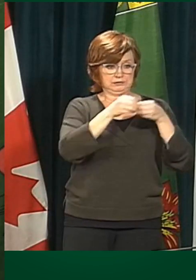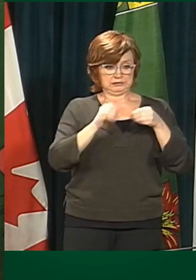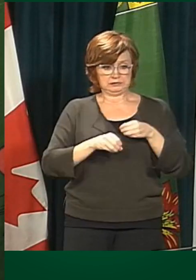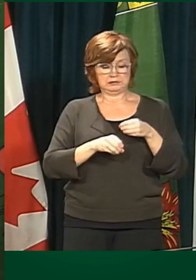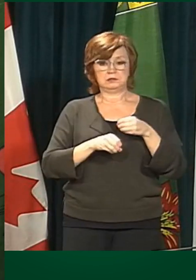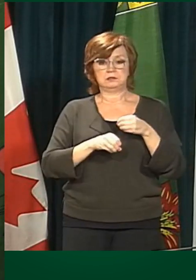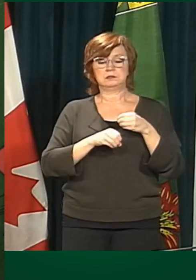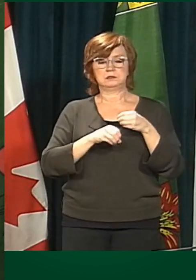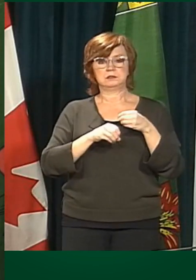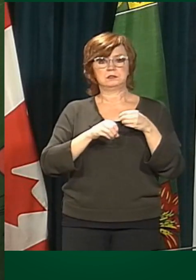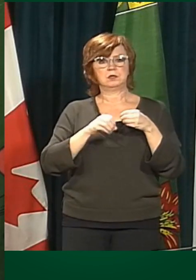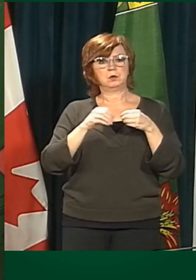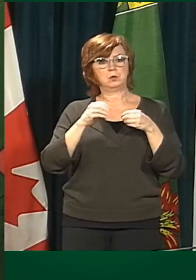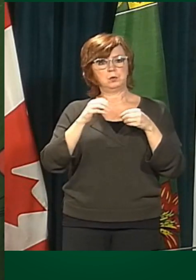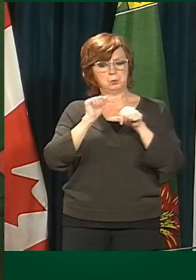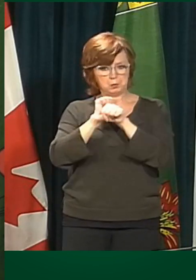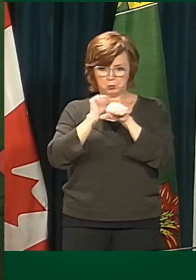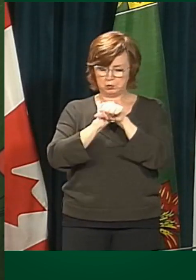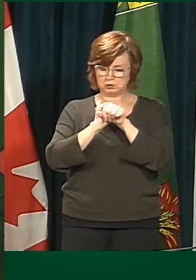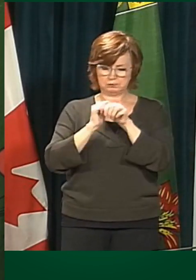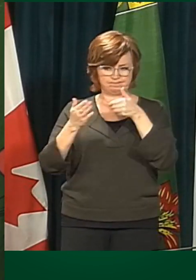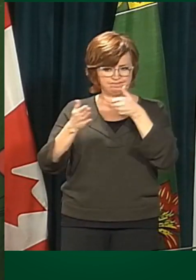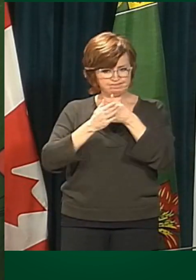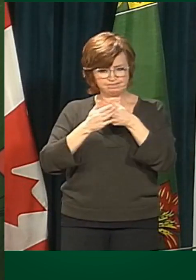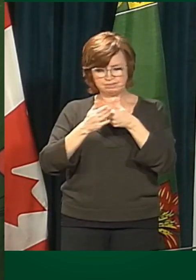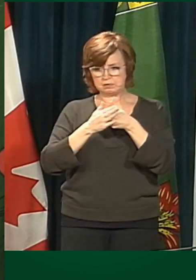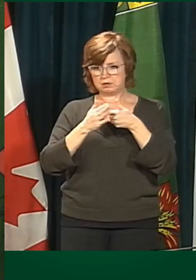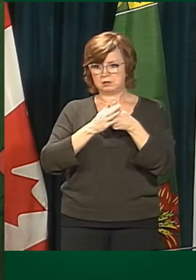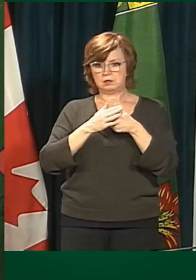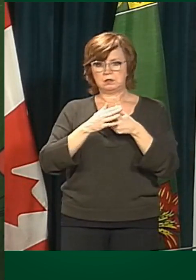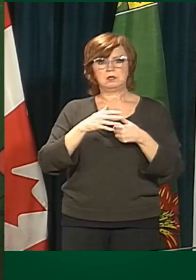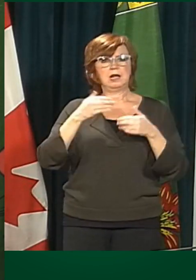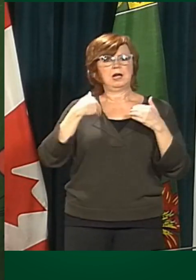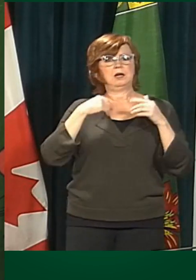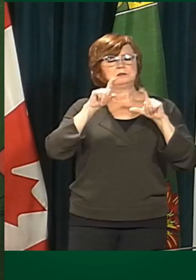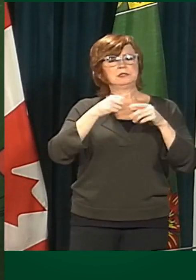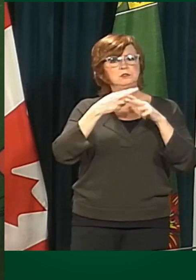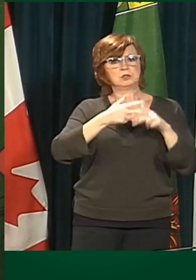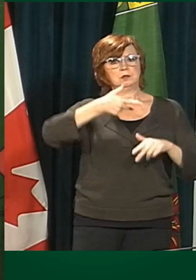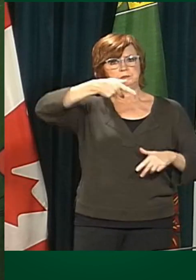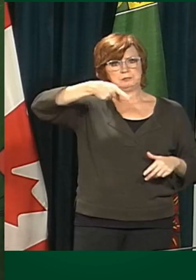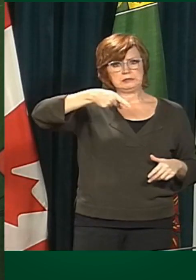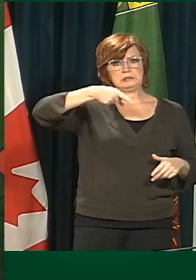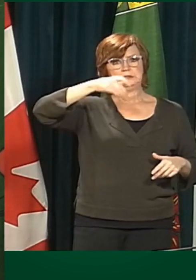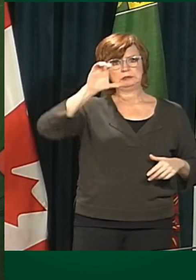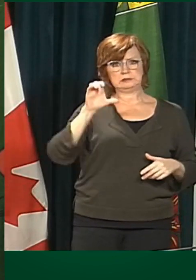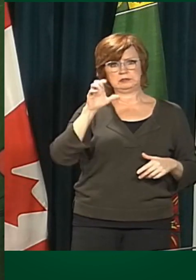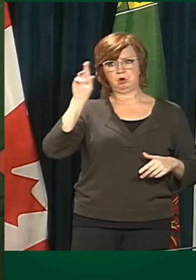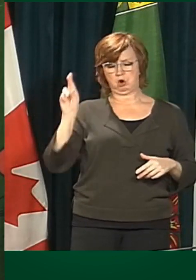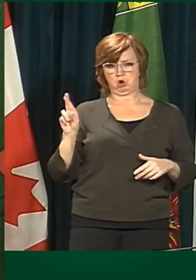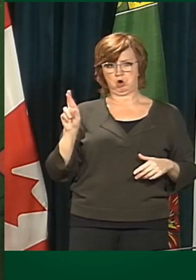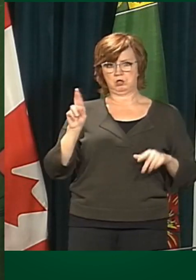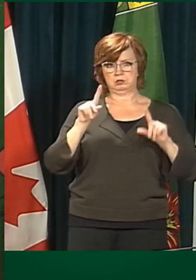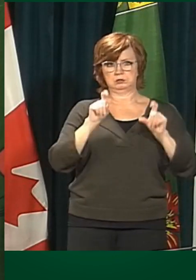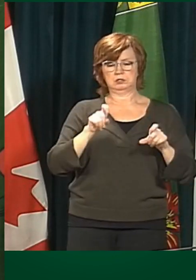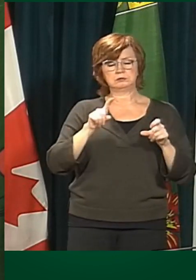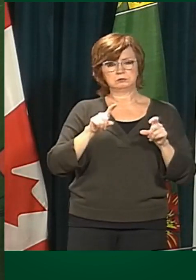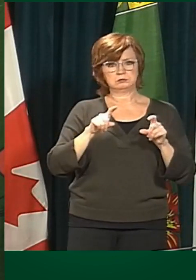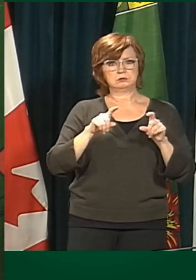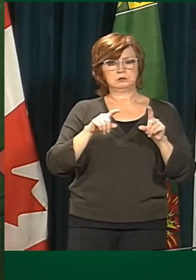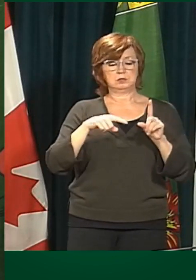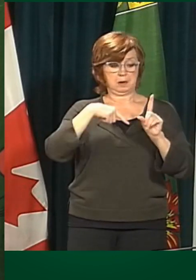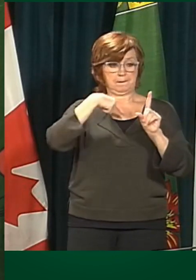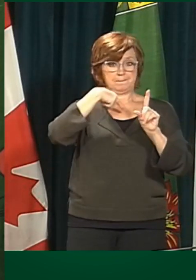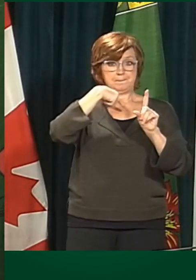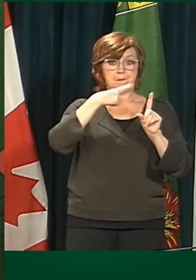is available is a PCR test. So if it's a positive, it's very, it's extremely likely to be a